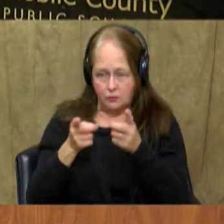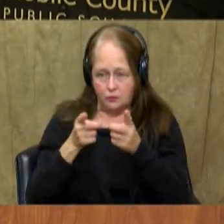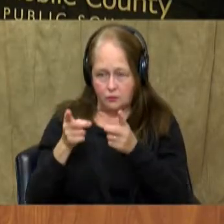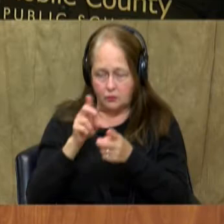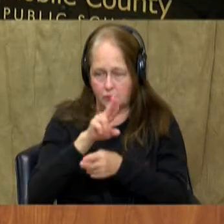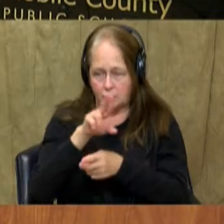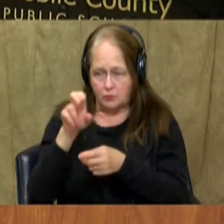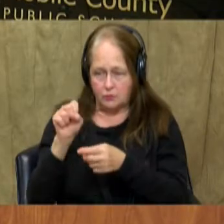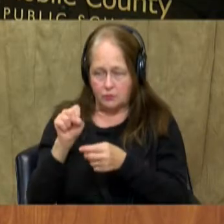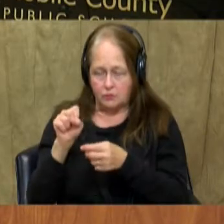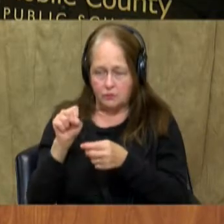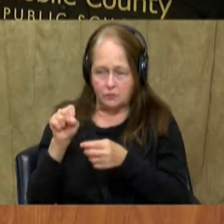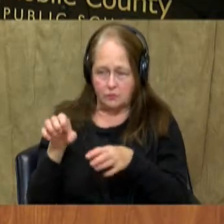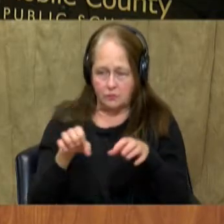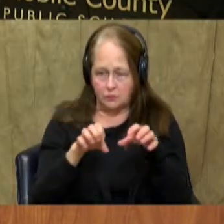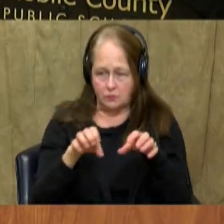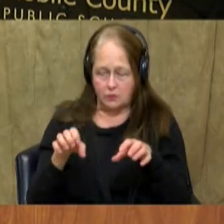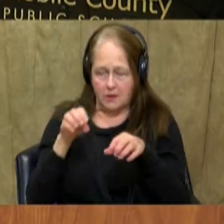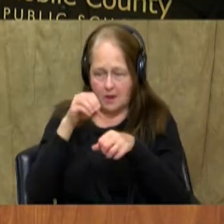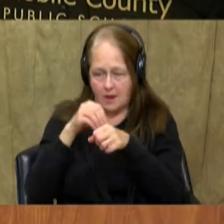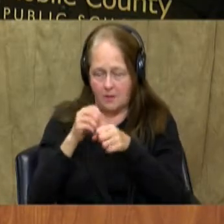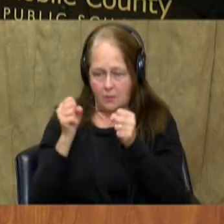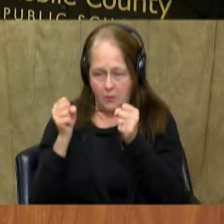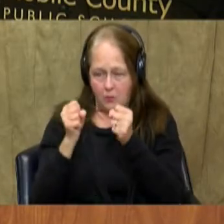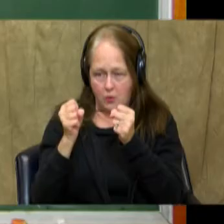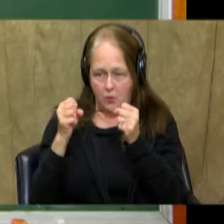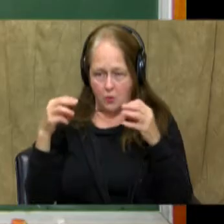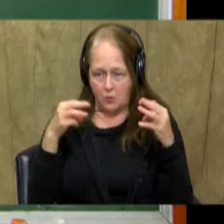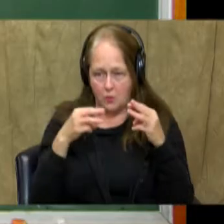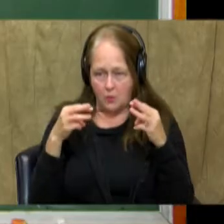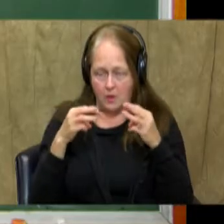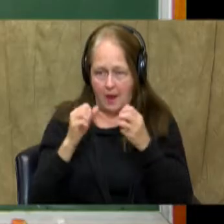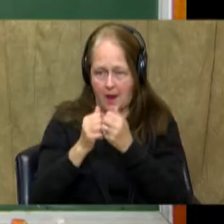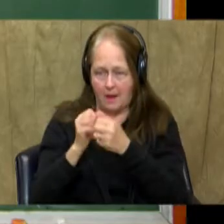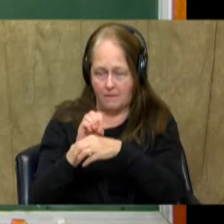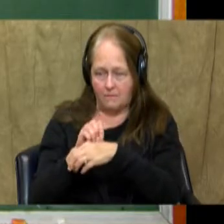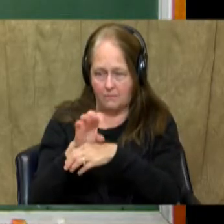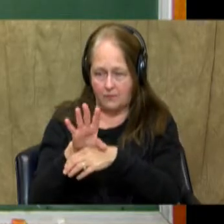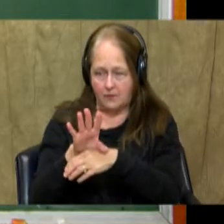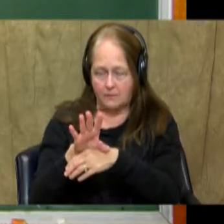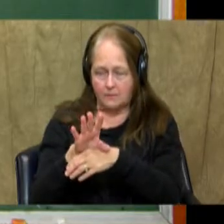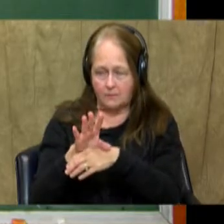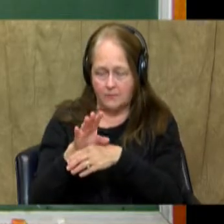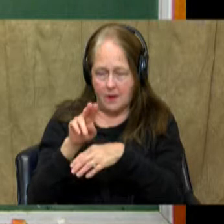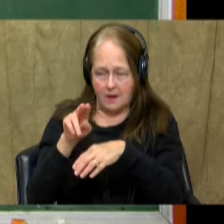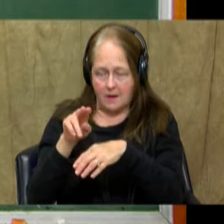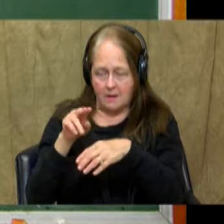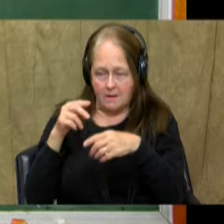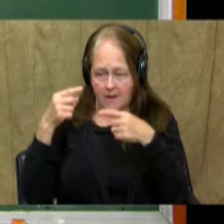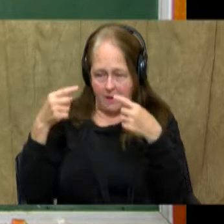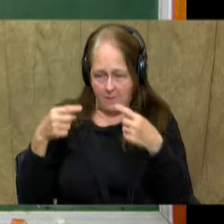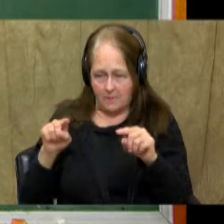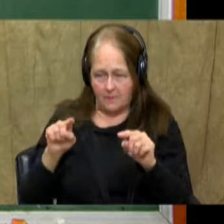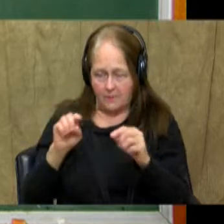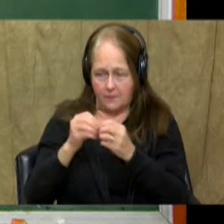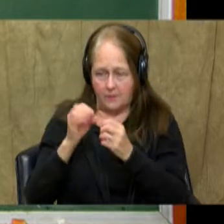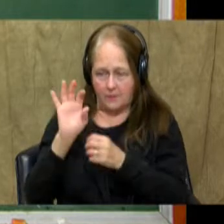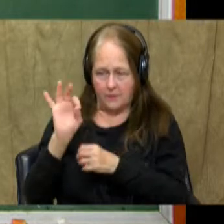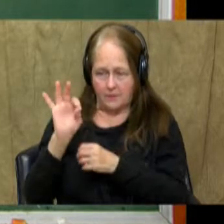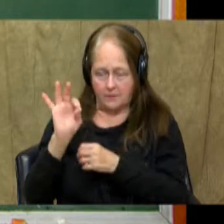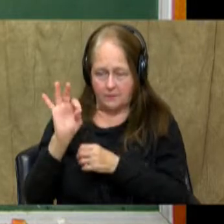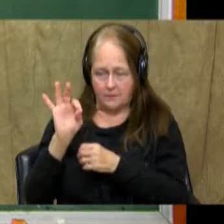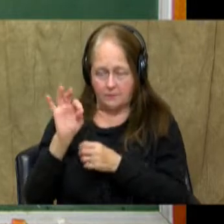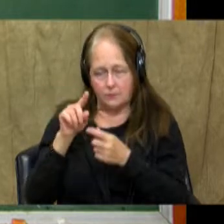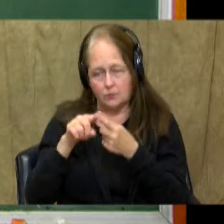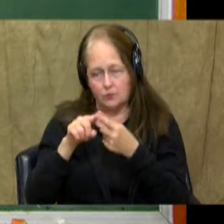States' role in the Cold War influenced domestic and international events, and number 9,